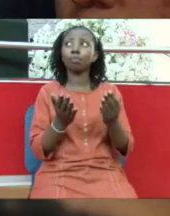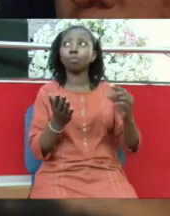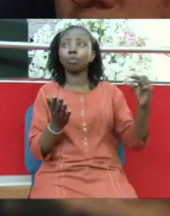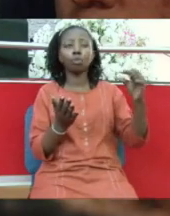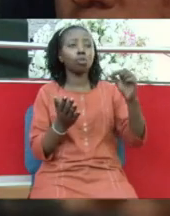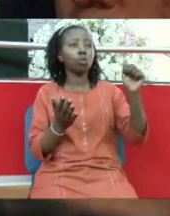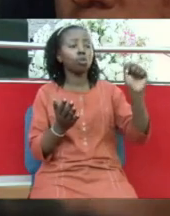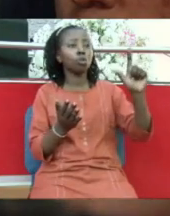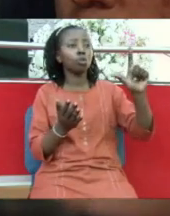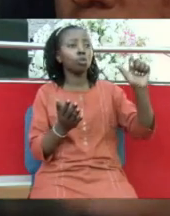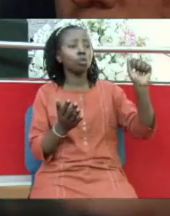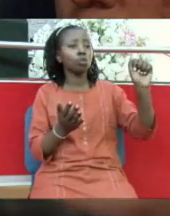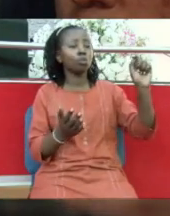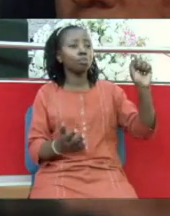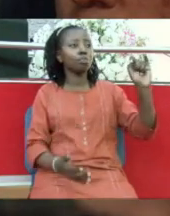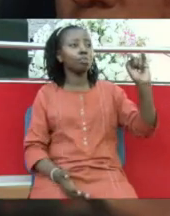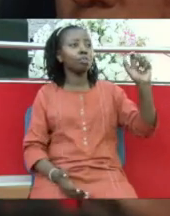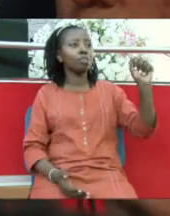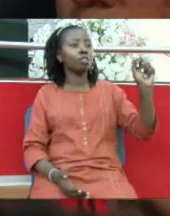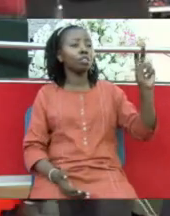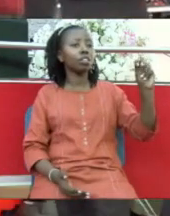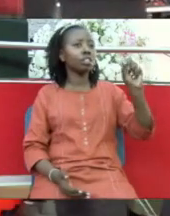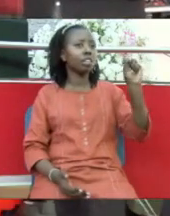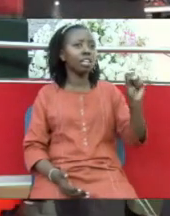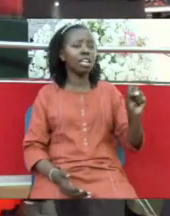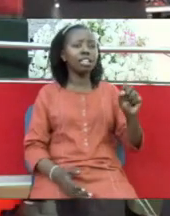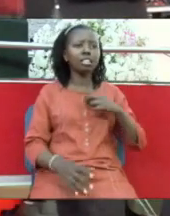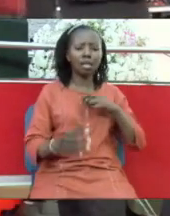And as we were looking at chapter 6 of Galatians,